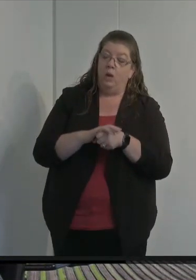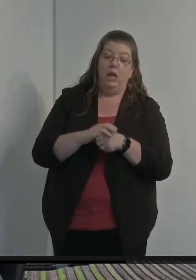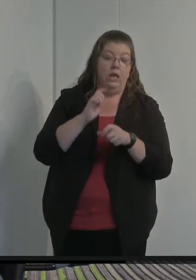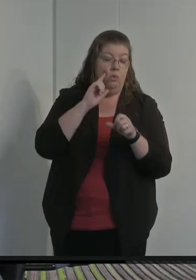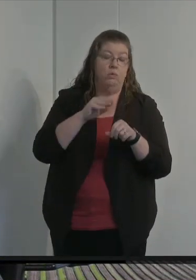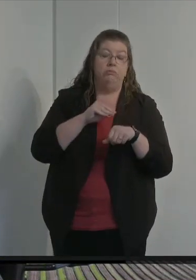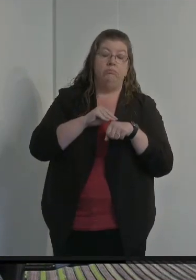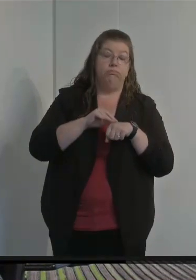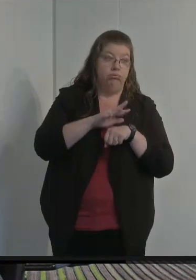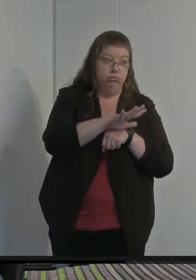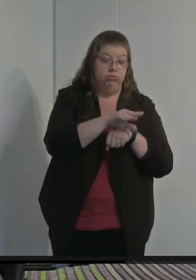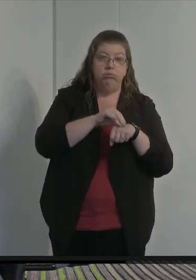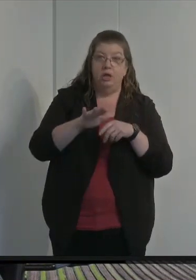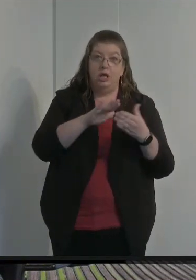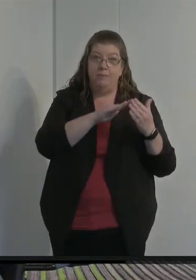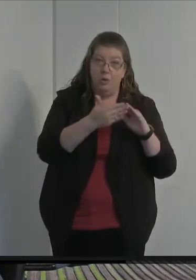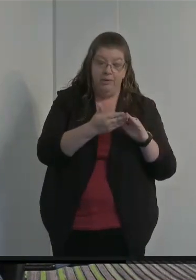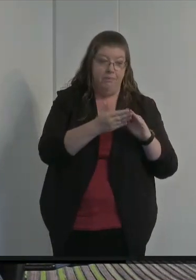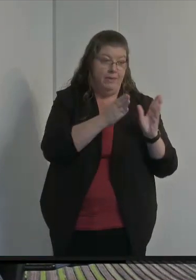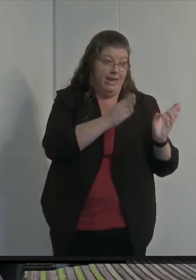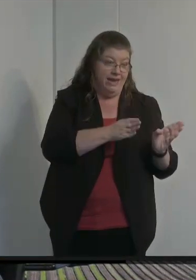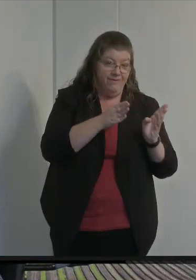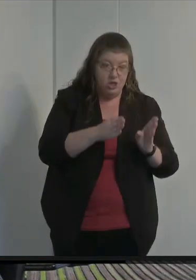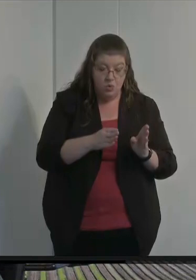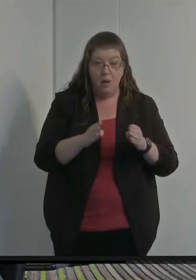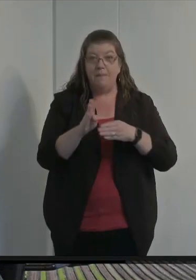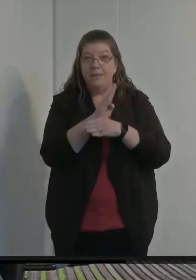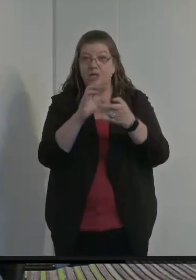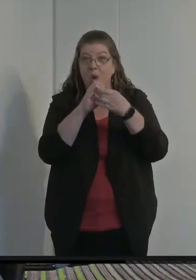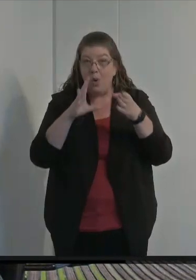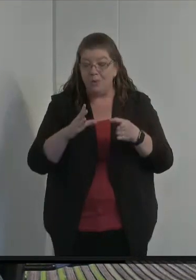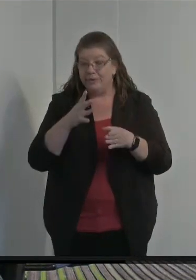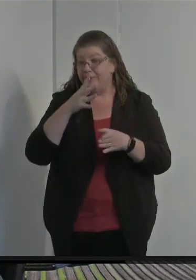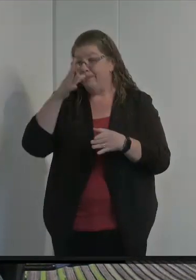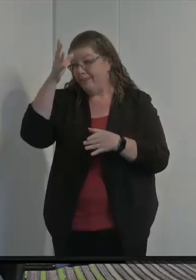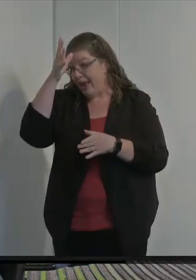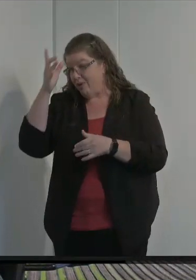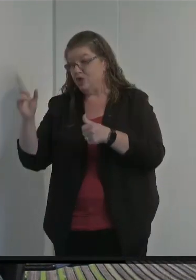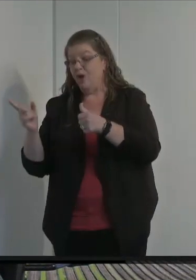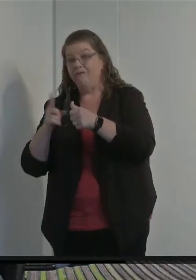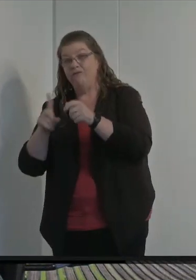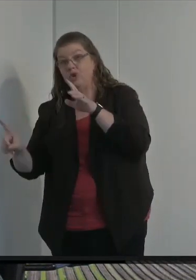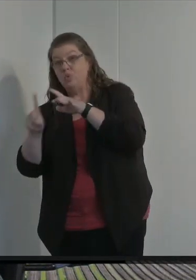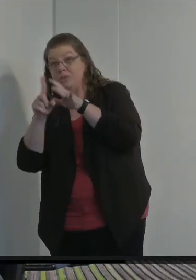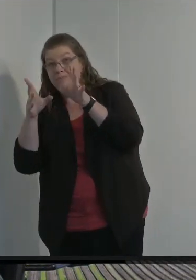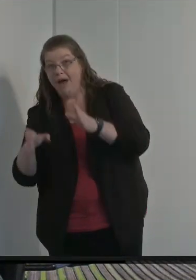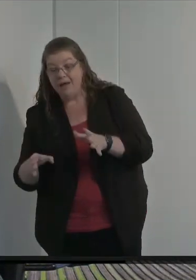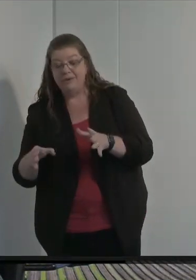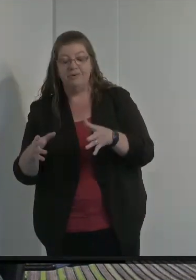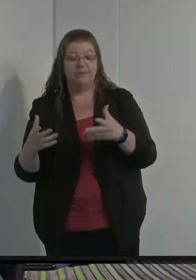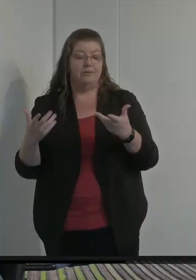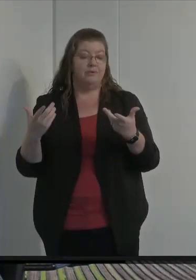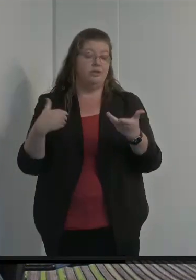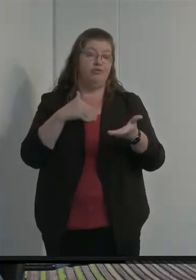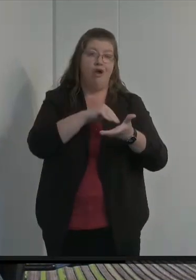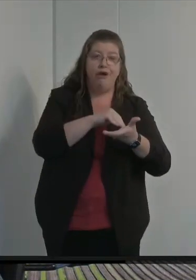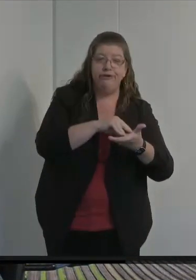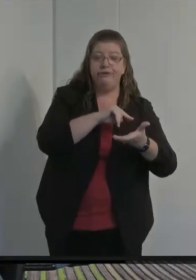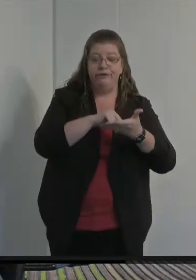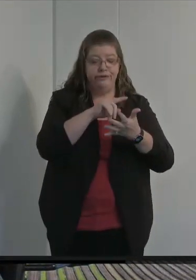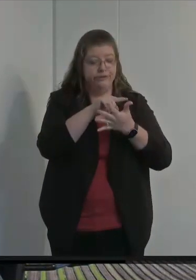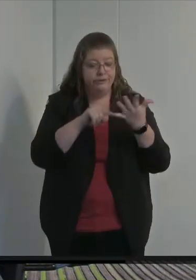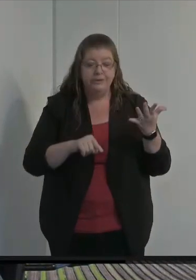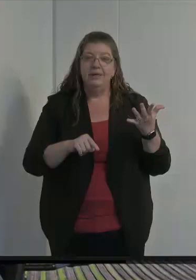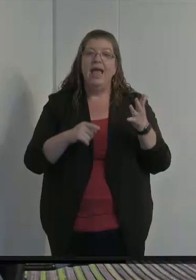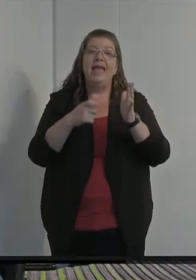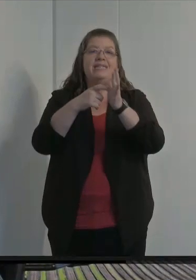by individuals, business owners, parents, first responders, healthcare workers, essential workers, and those that